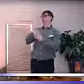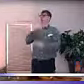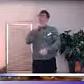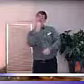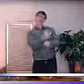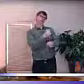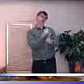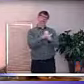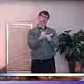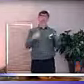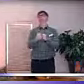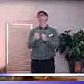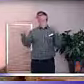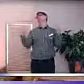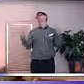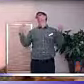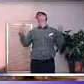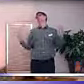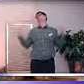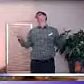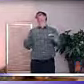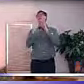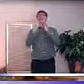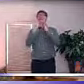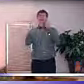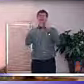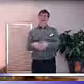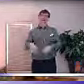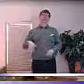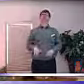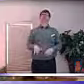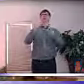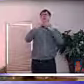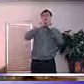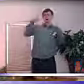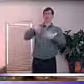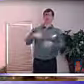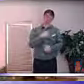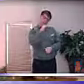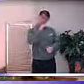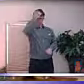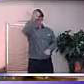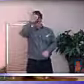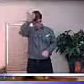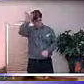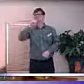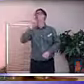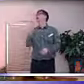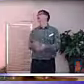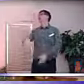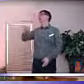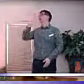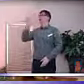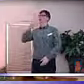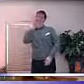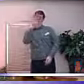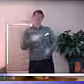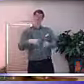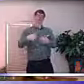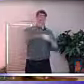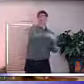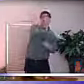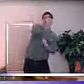were a number of critters. I mean, we're talking horses, cattle. We've got at least 5 or 6 dogs running